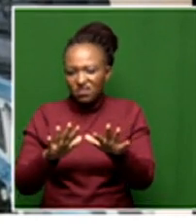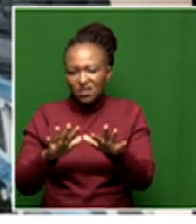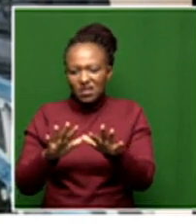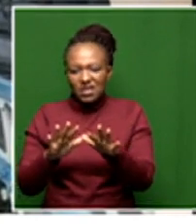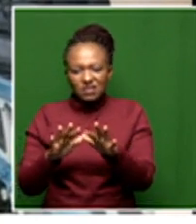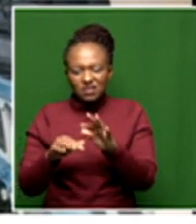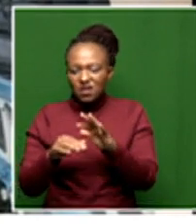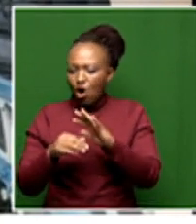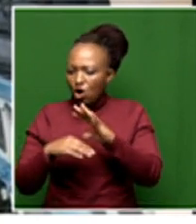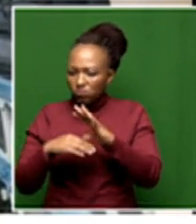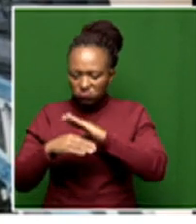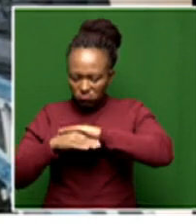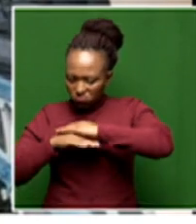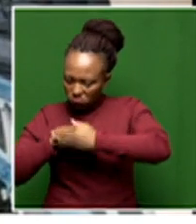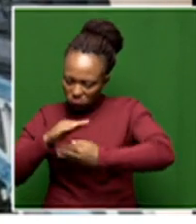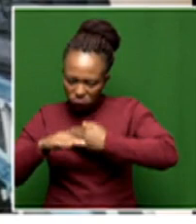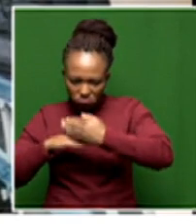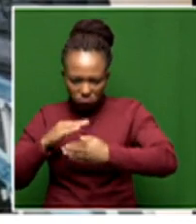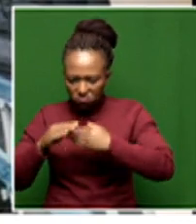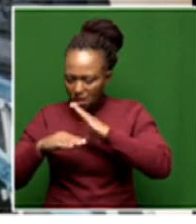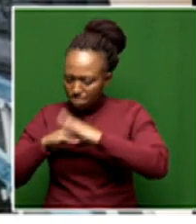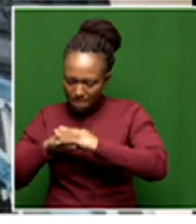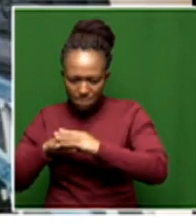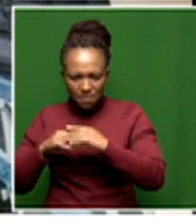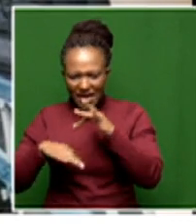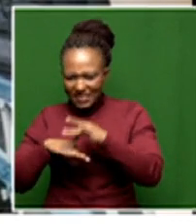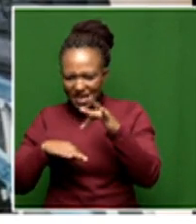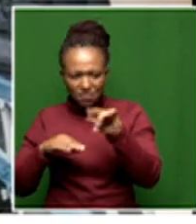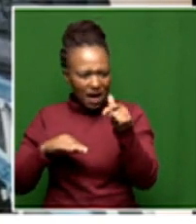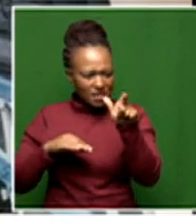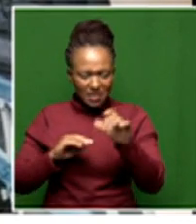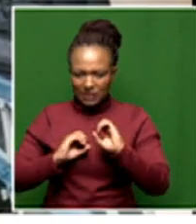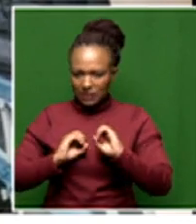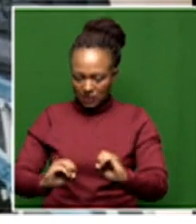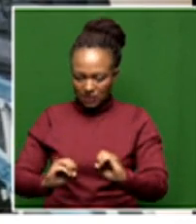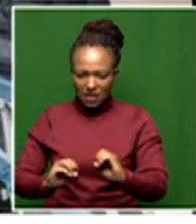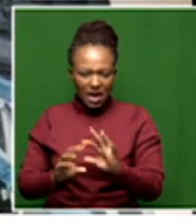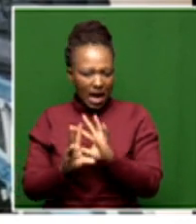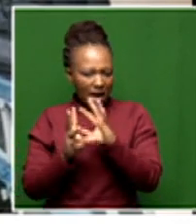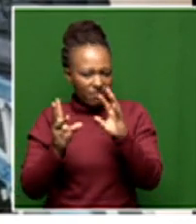closed, sealed meals. So there's nothing that would be touched or be touched by someone else.